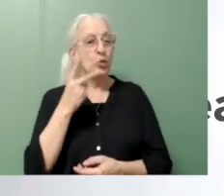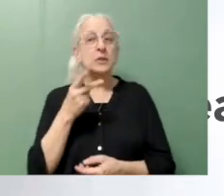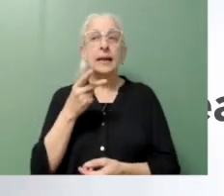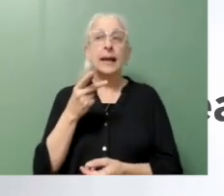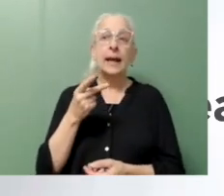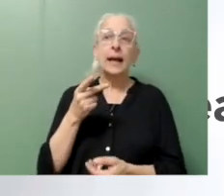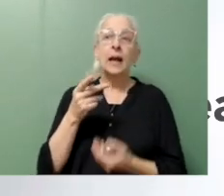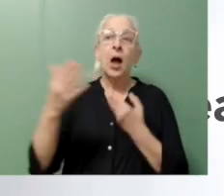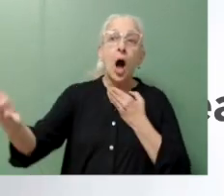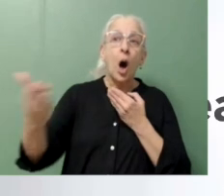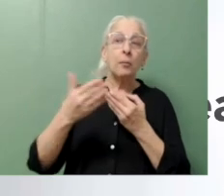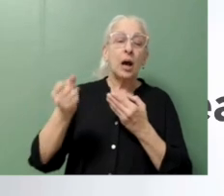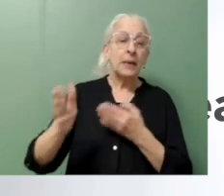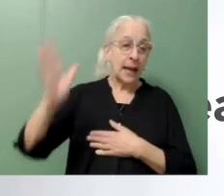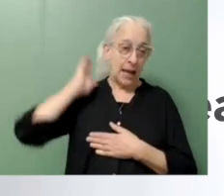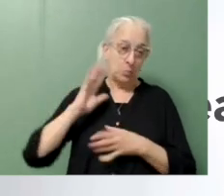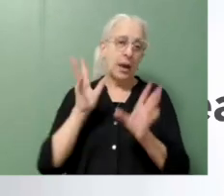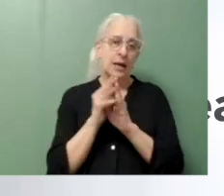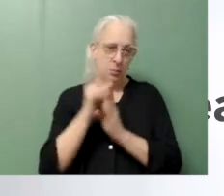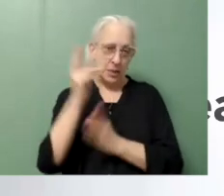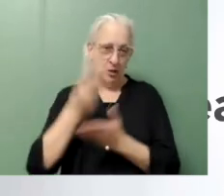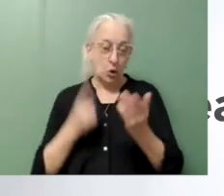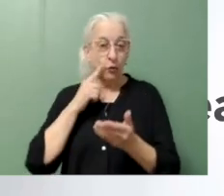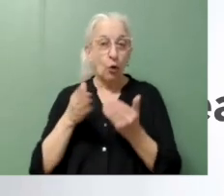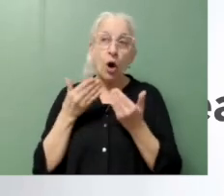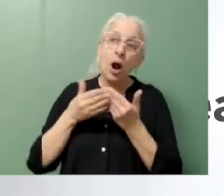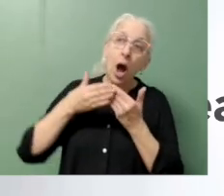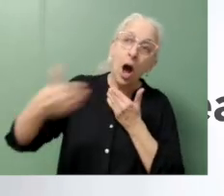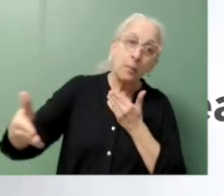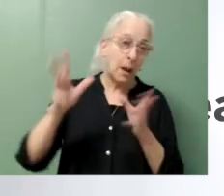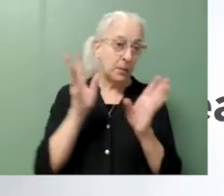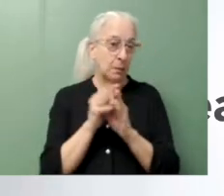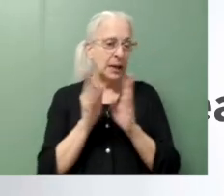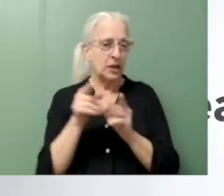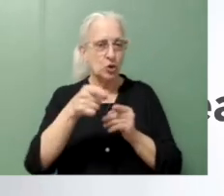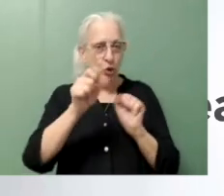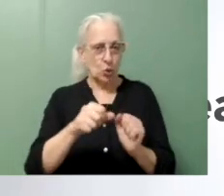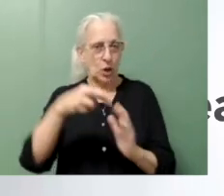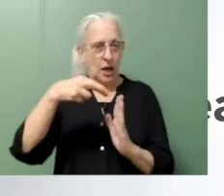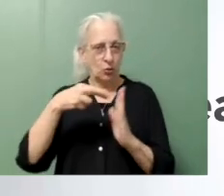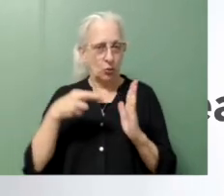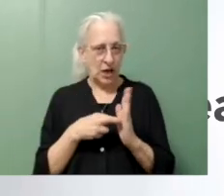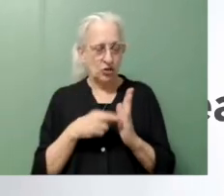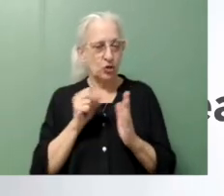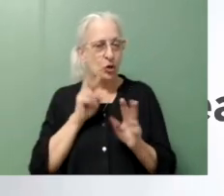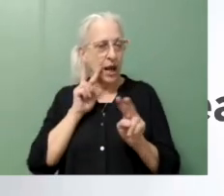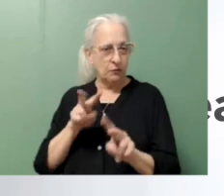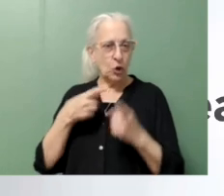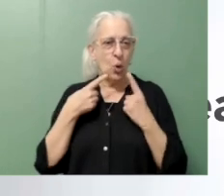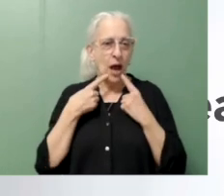and past meetings. For upcoming meetings, you can register and view